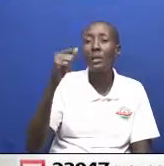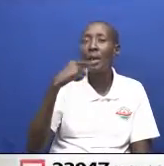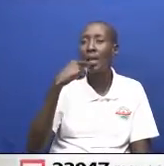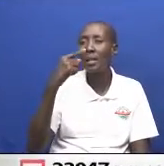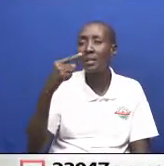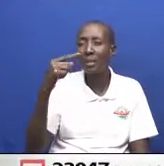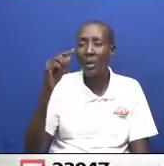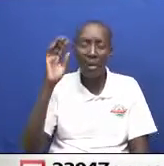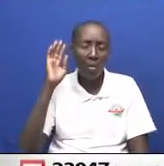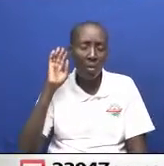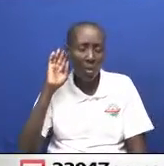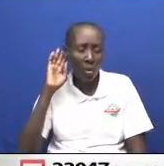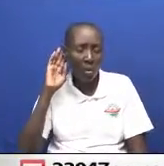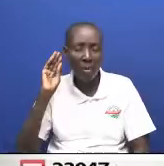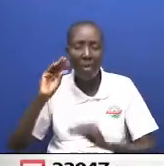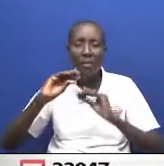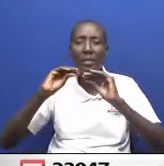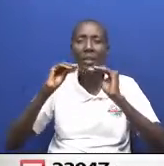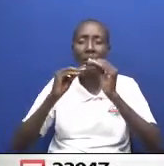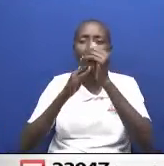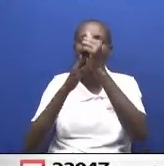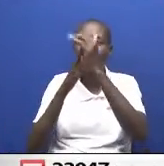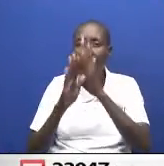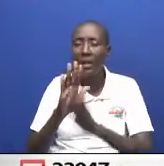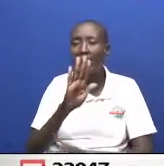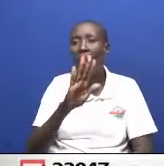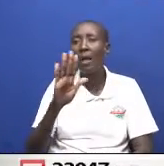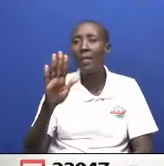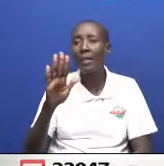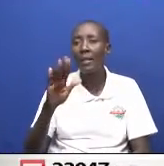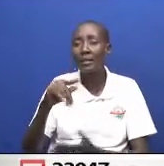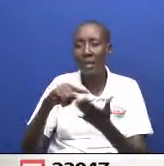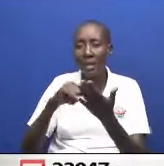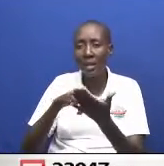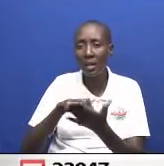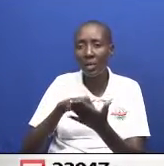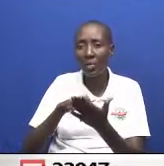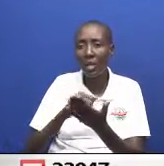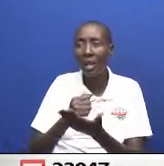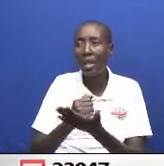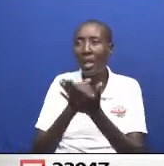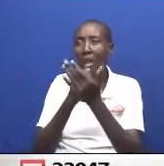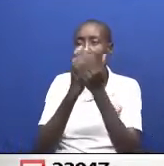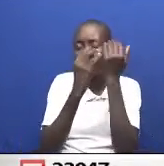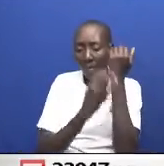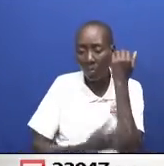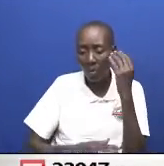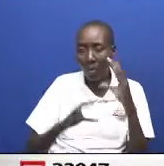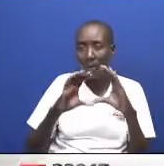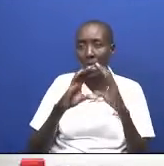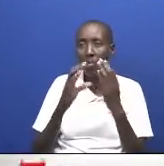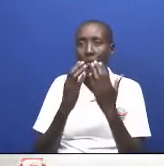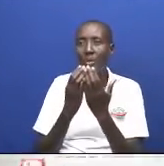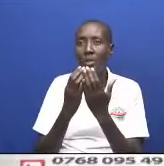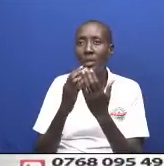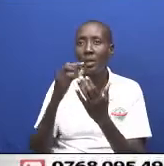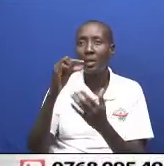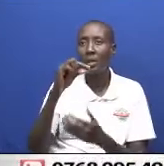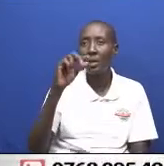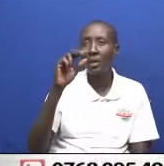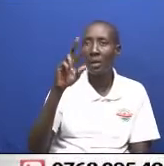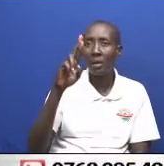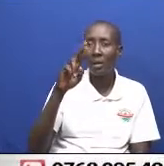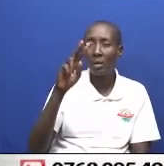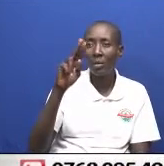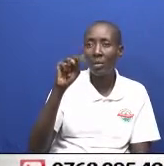ya kiongozi wao, ambapo moja wapo ni kusaidia watu wasiojiweza kwenye jamii. As I mentioned earlier, Guru Nanak's vision